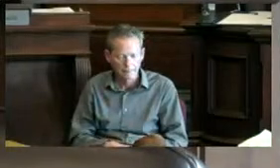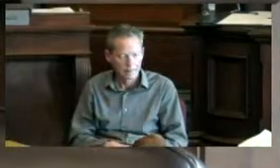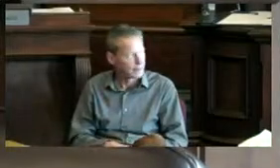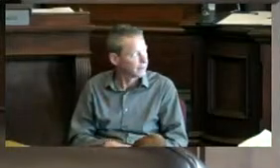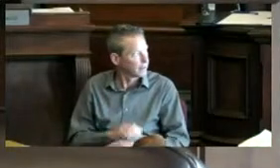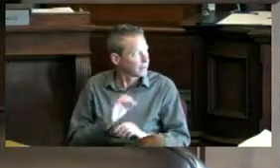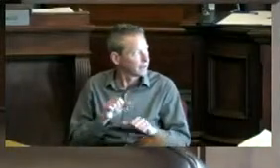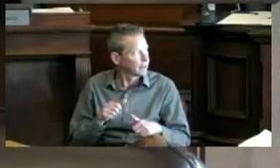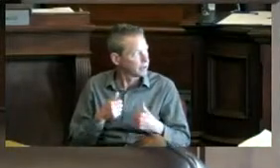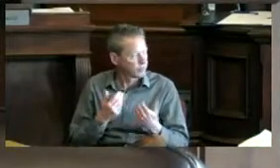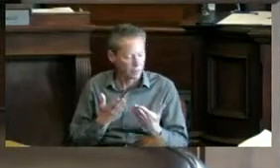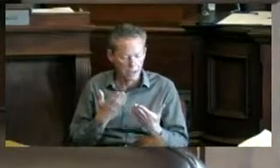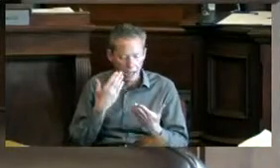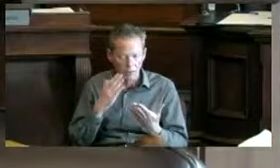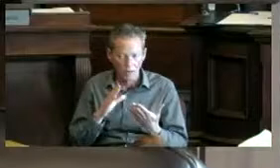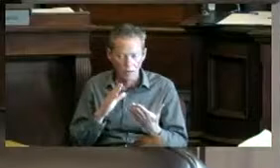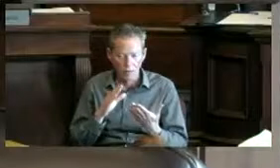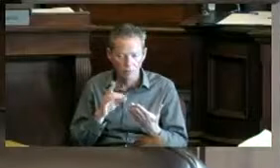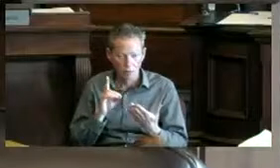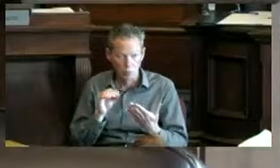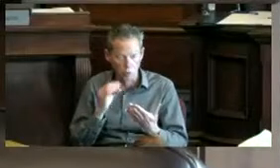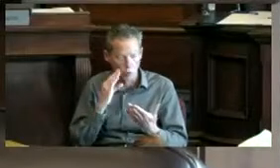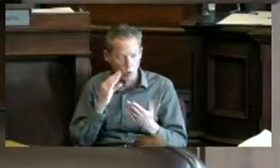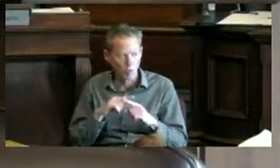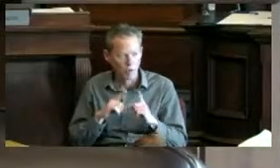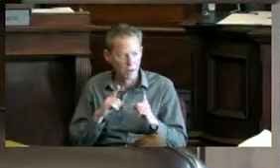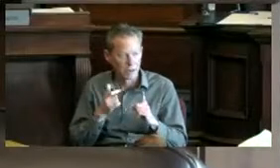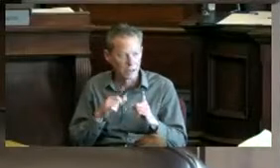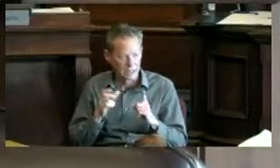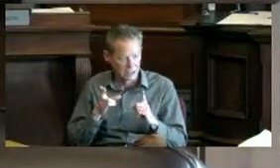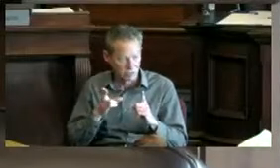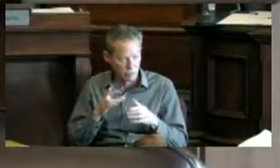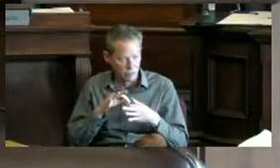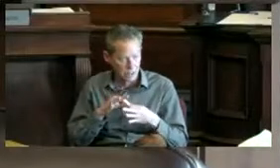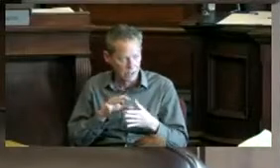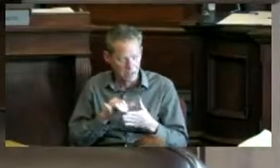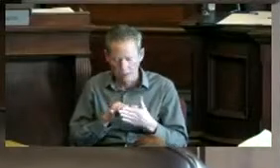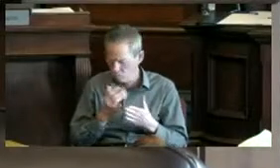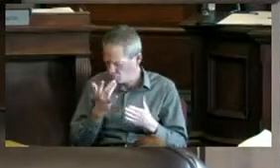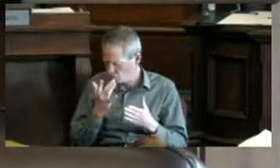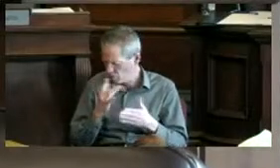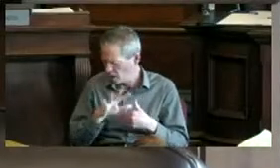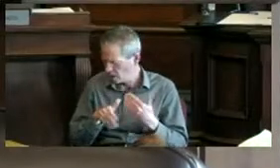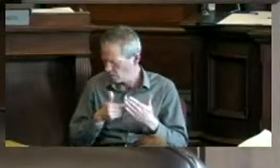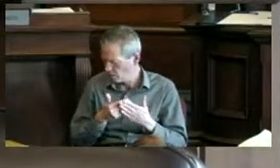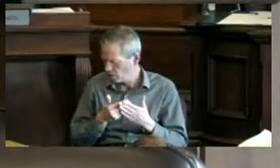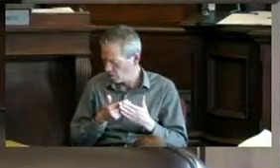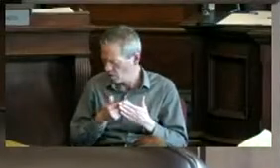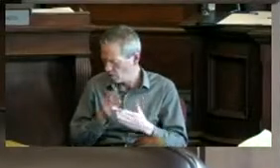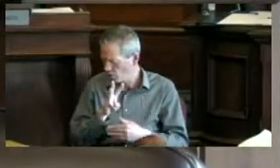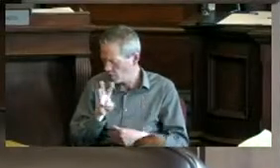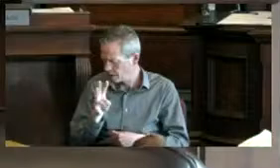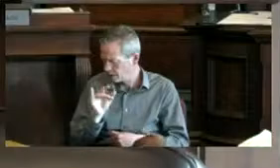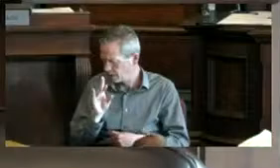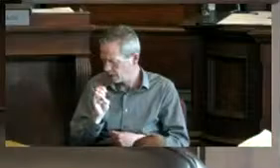Can you provide, I don't know if you do know, but is there any history behind that and why they were all on the west side?